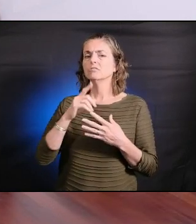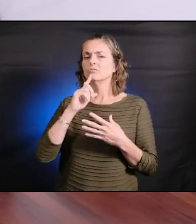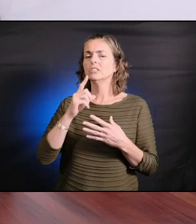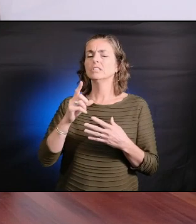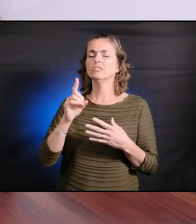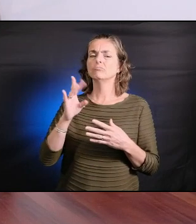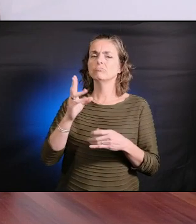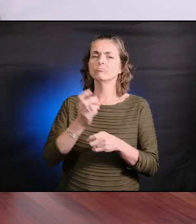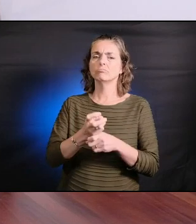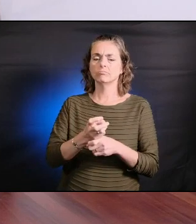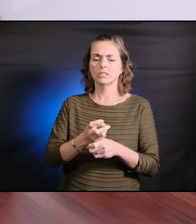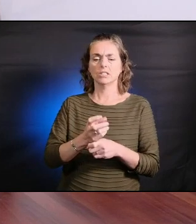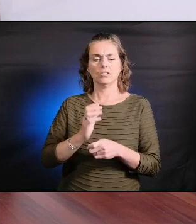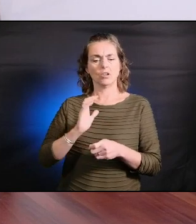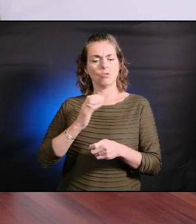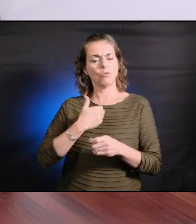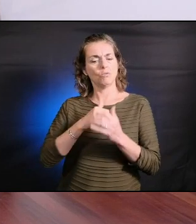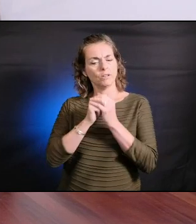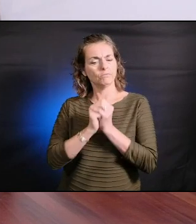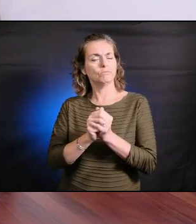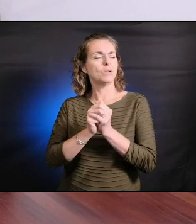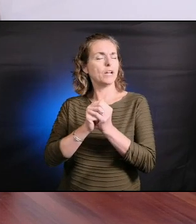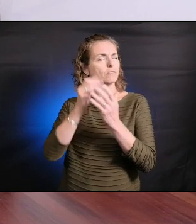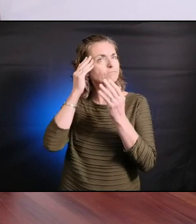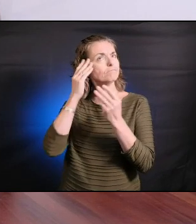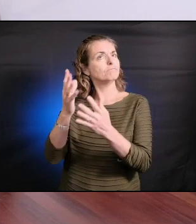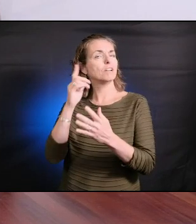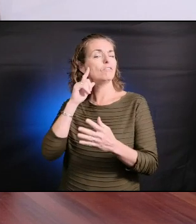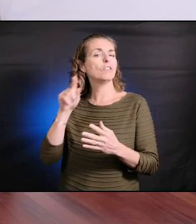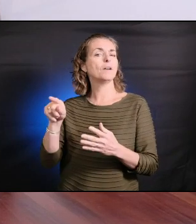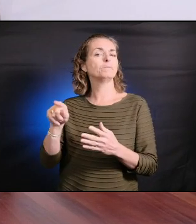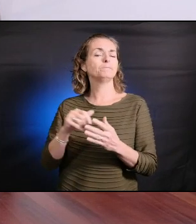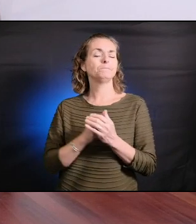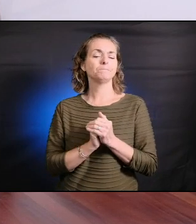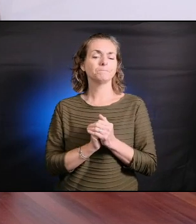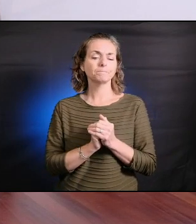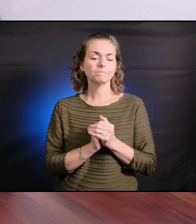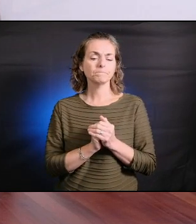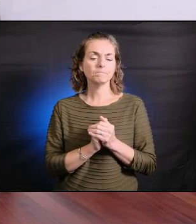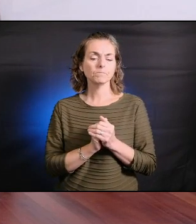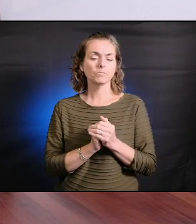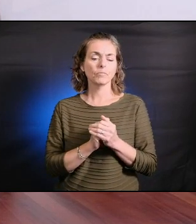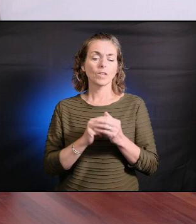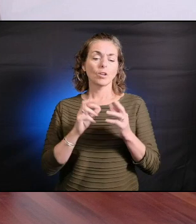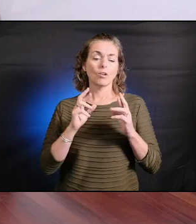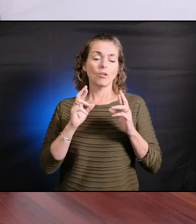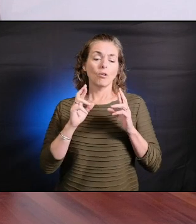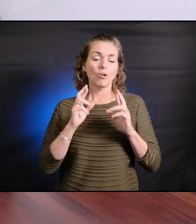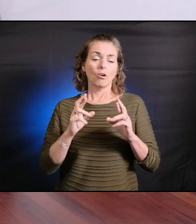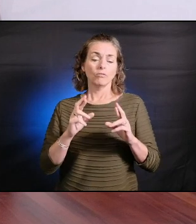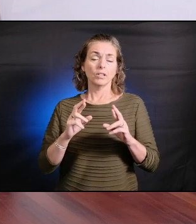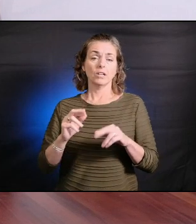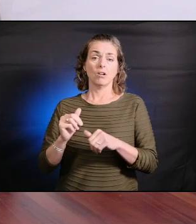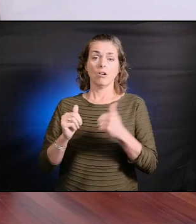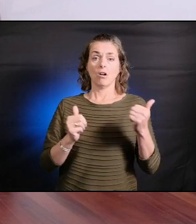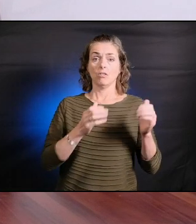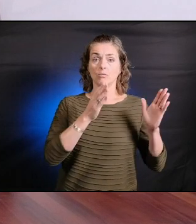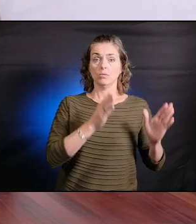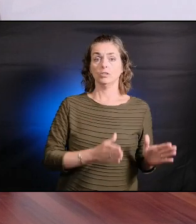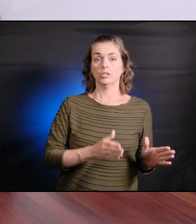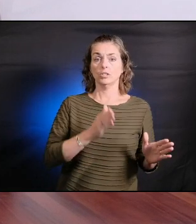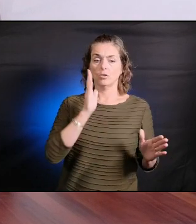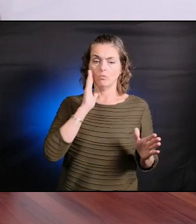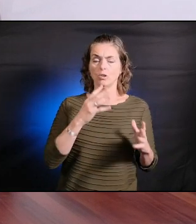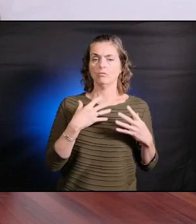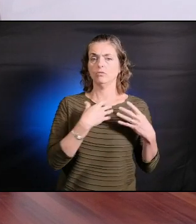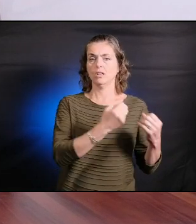Like I said, our prayers go out to them. Hopefully the other individual will recover as well as we go through this.